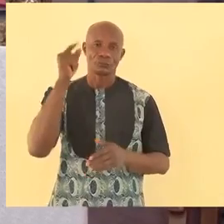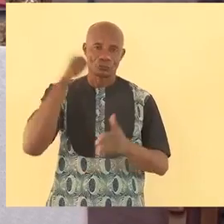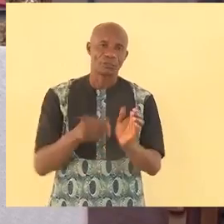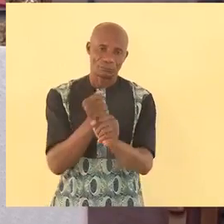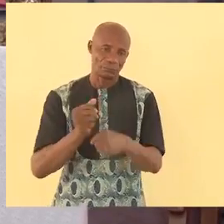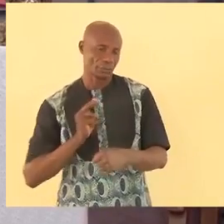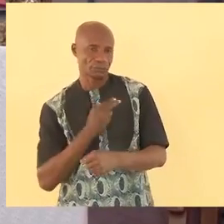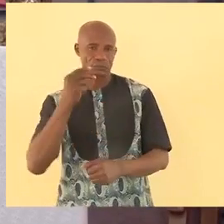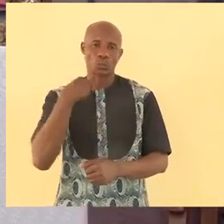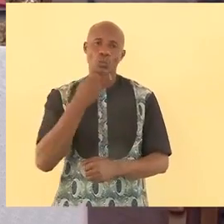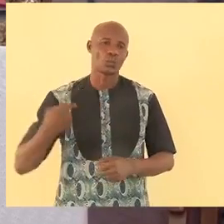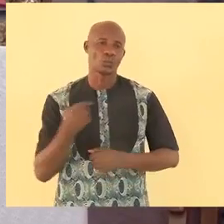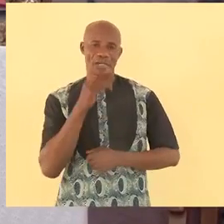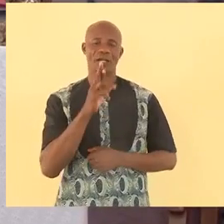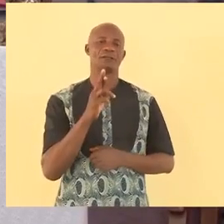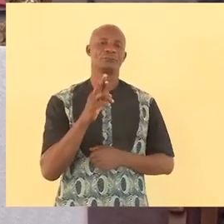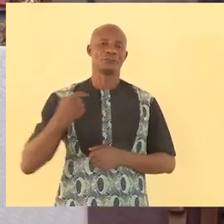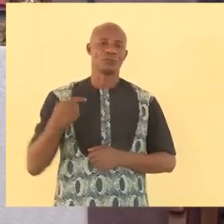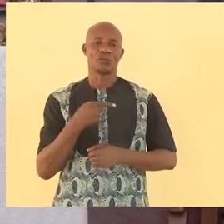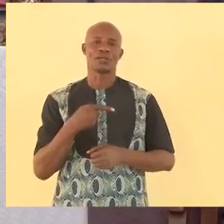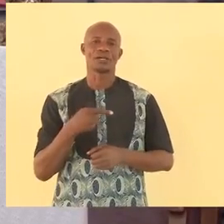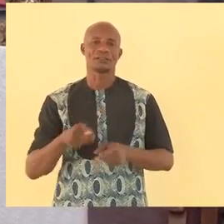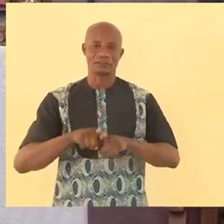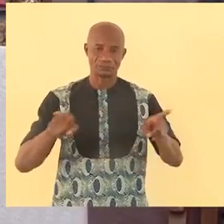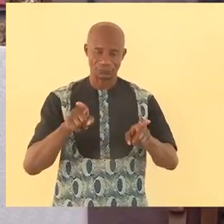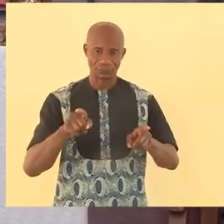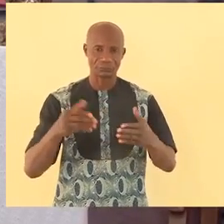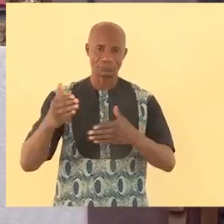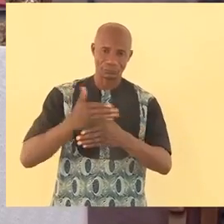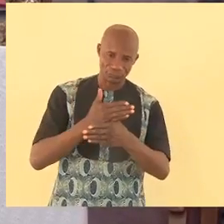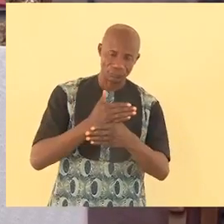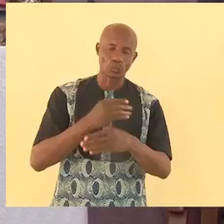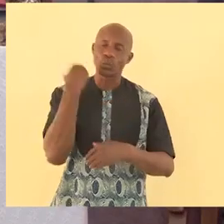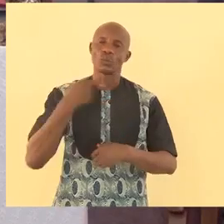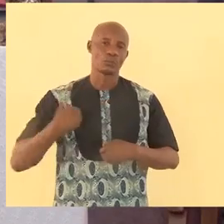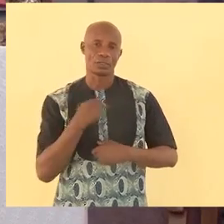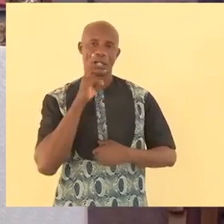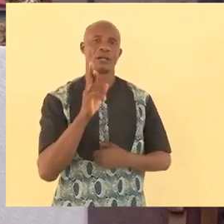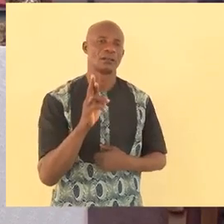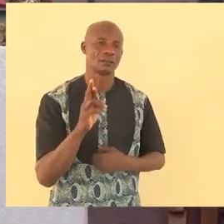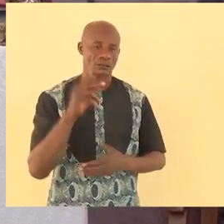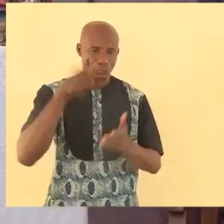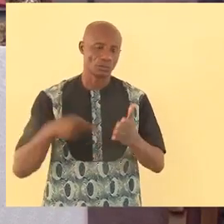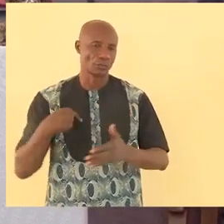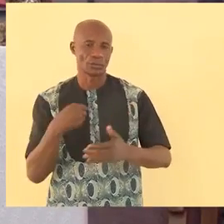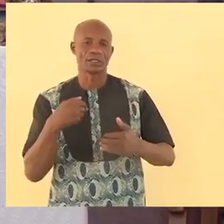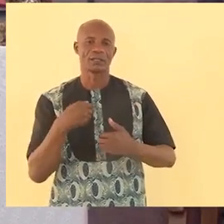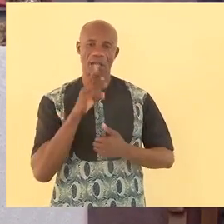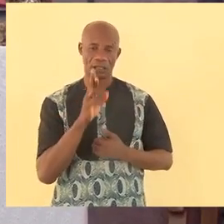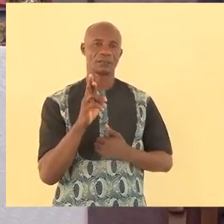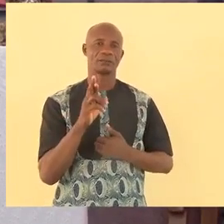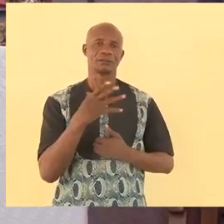makes us who we are. So we are differentiating between who we are and what we